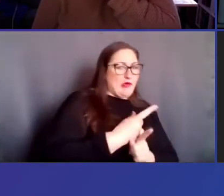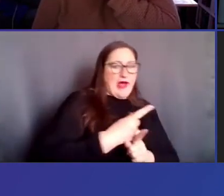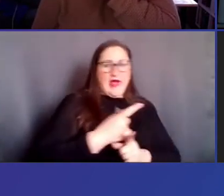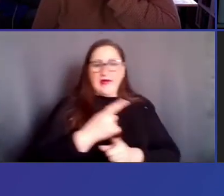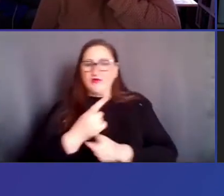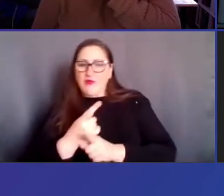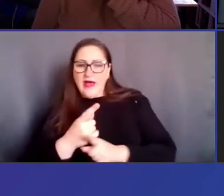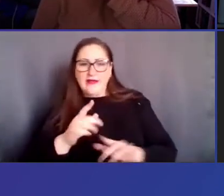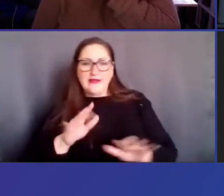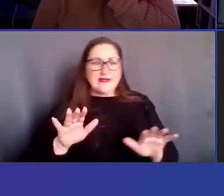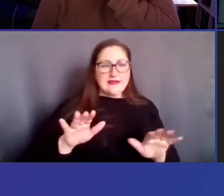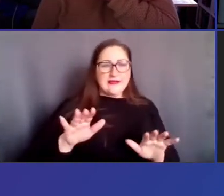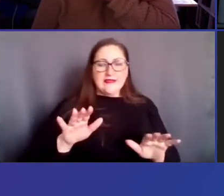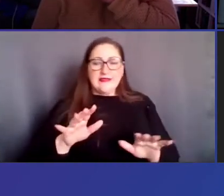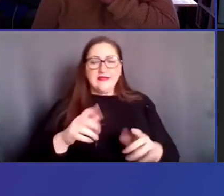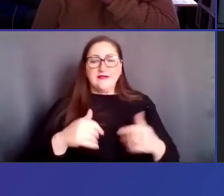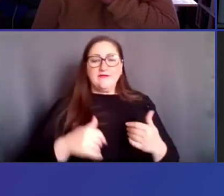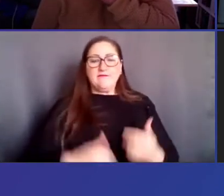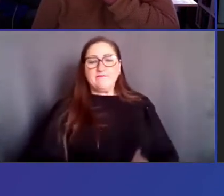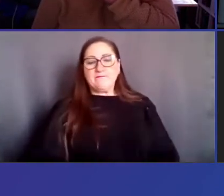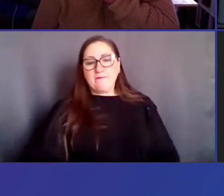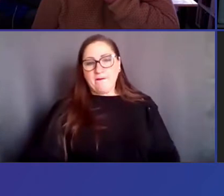I'm on the right track.